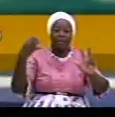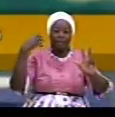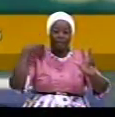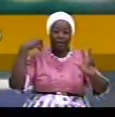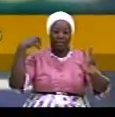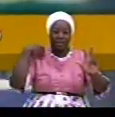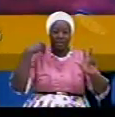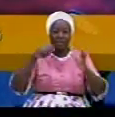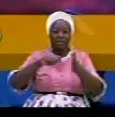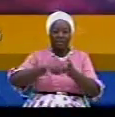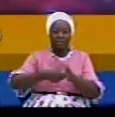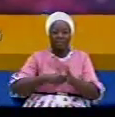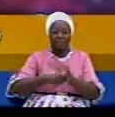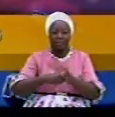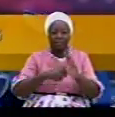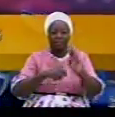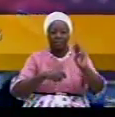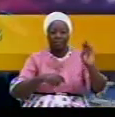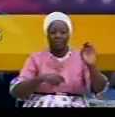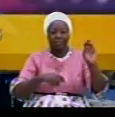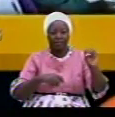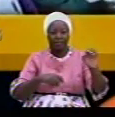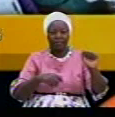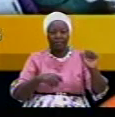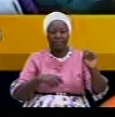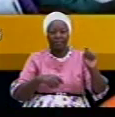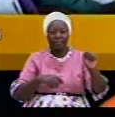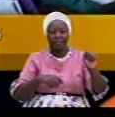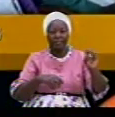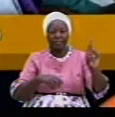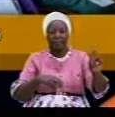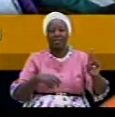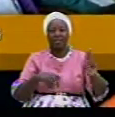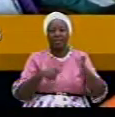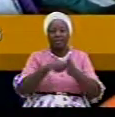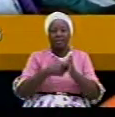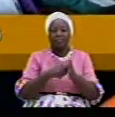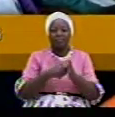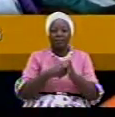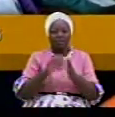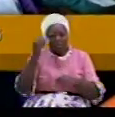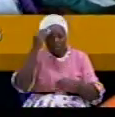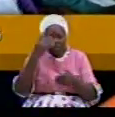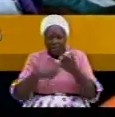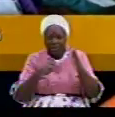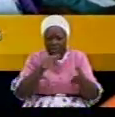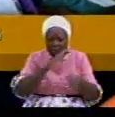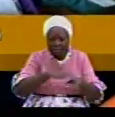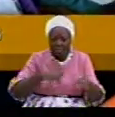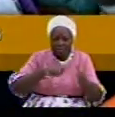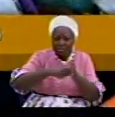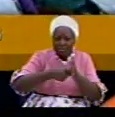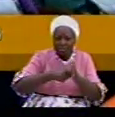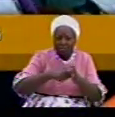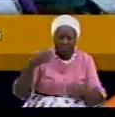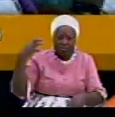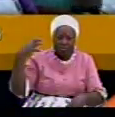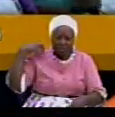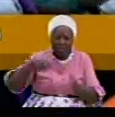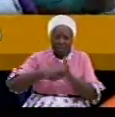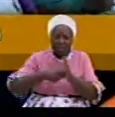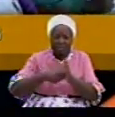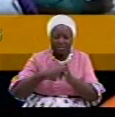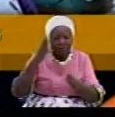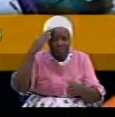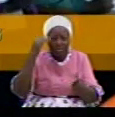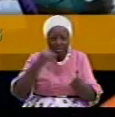Master key. Master key. Do you know what they call master key? I said, do you know what they